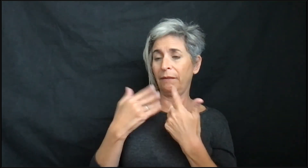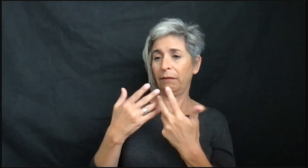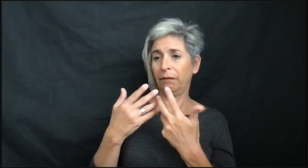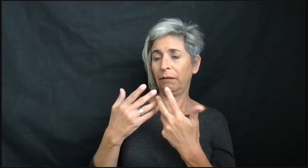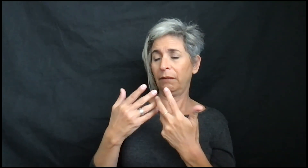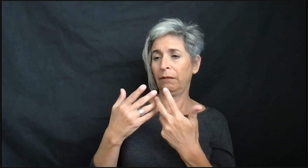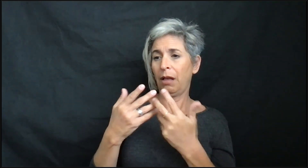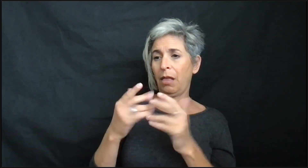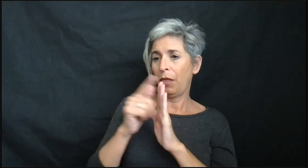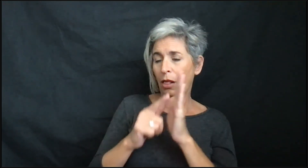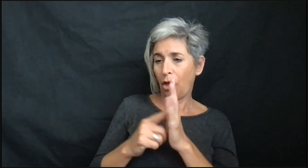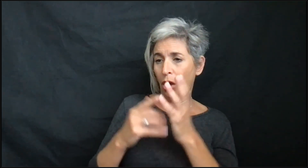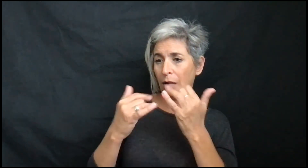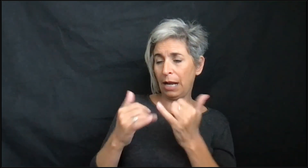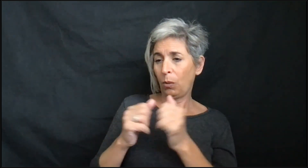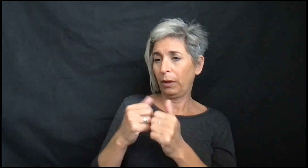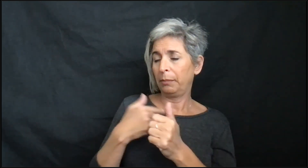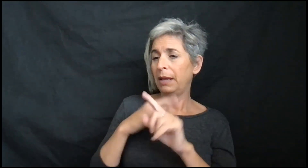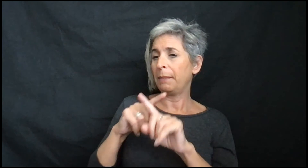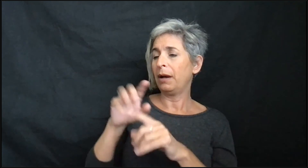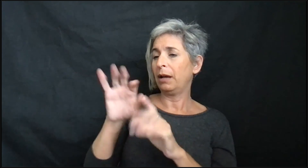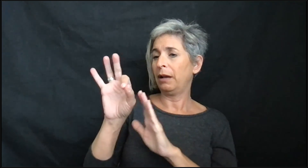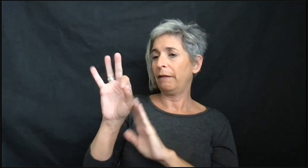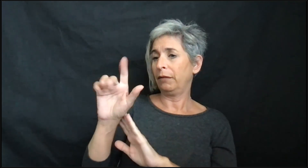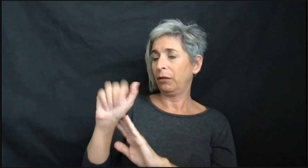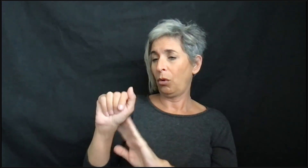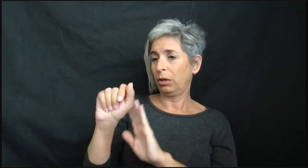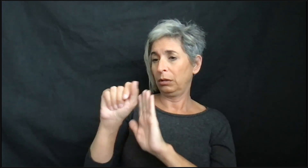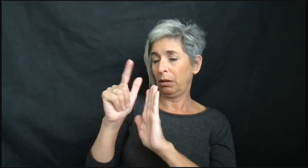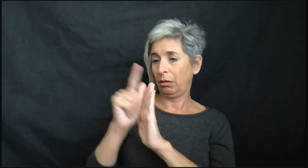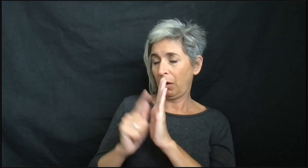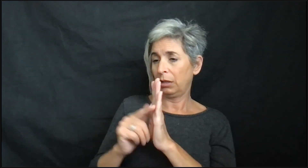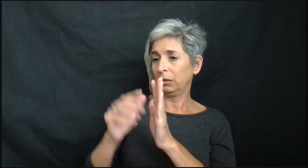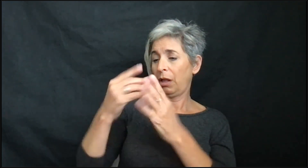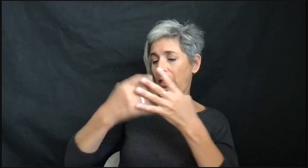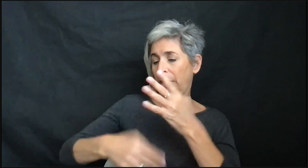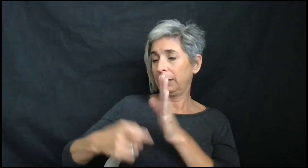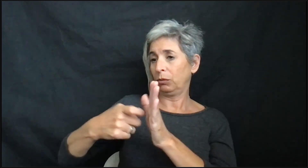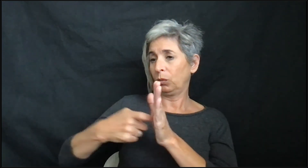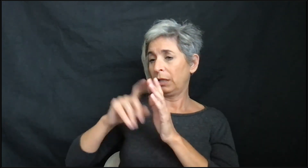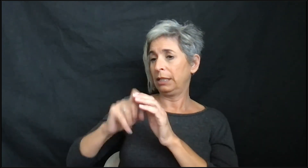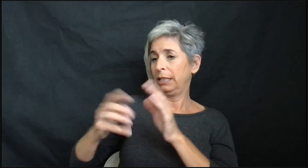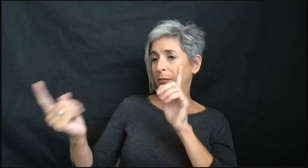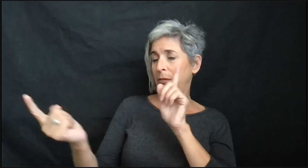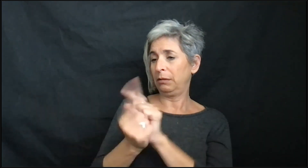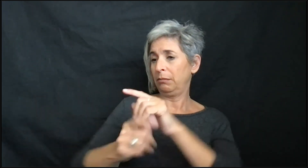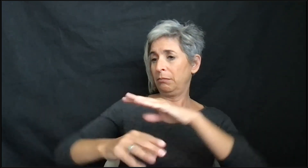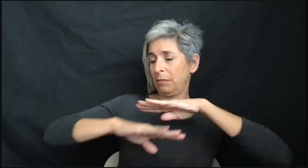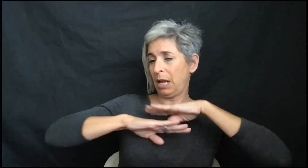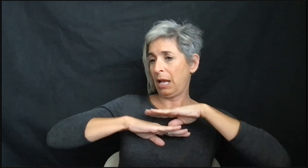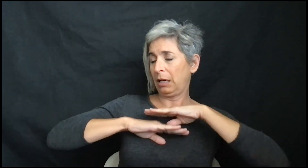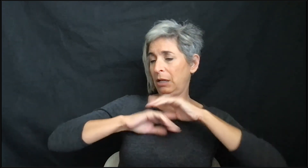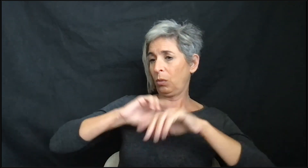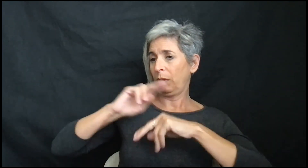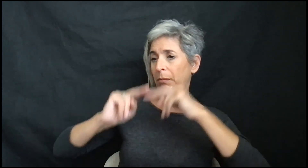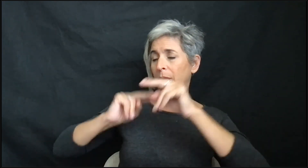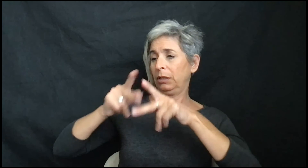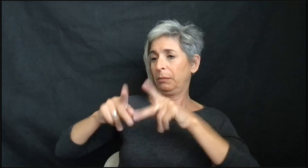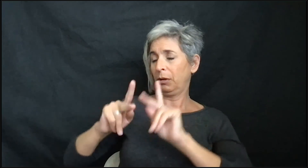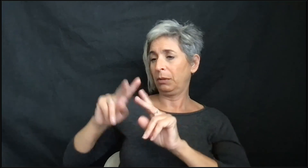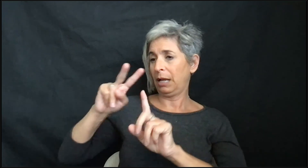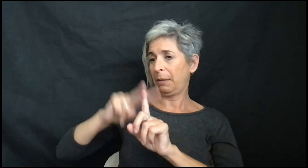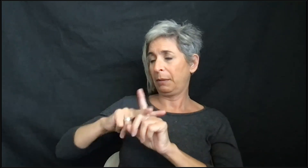me right this second, but in the Florida statute, there's a list of requirements that have to be met when submitting building permit applications